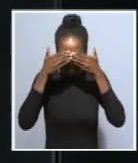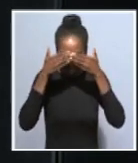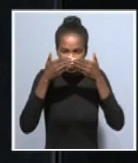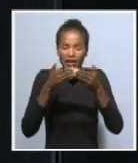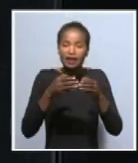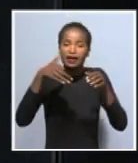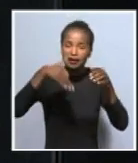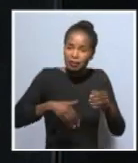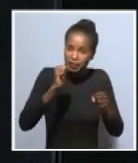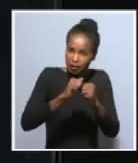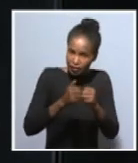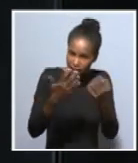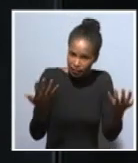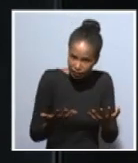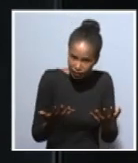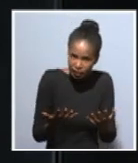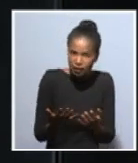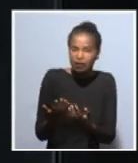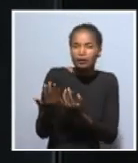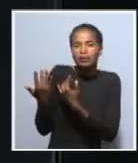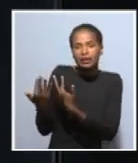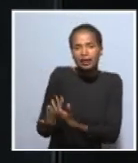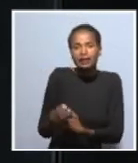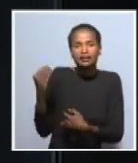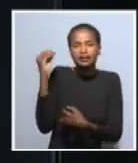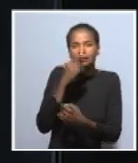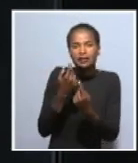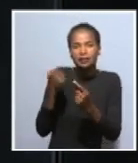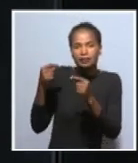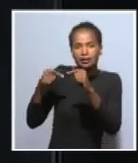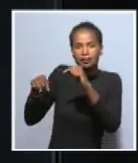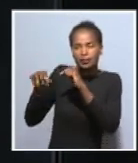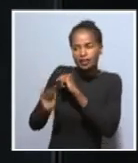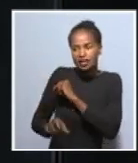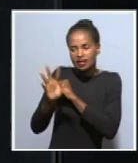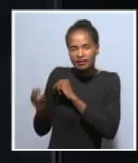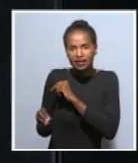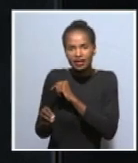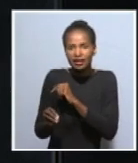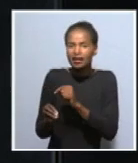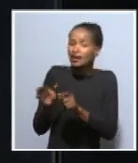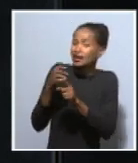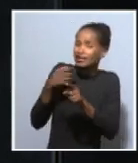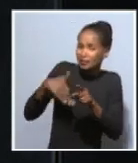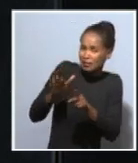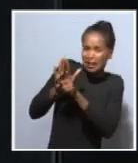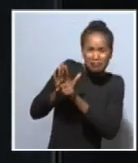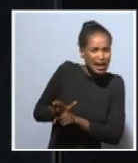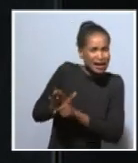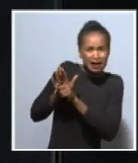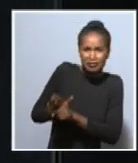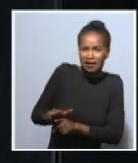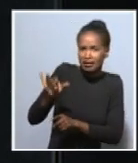over-reliant on South Africa, on other countries. We have land, we have